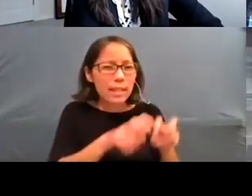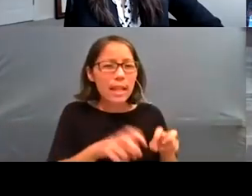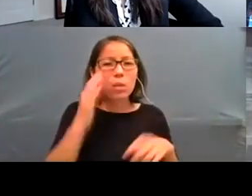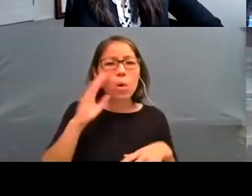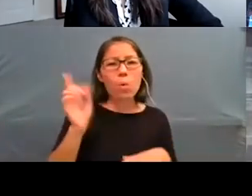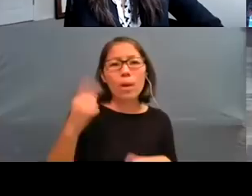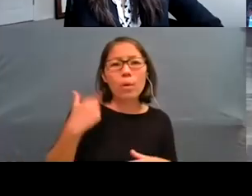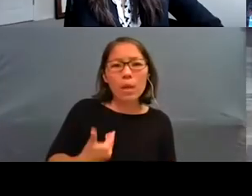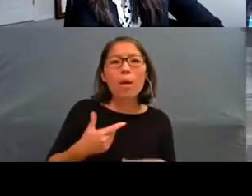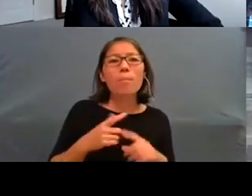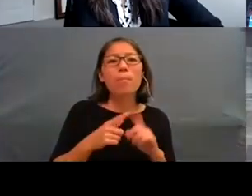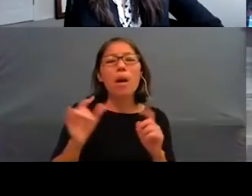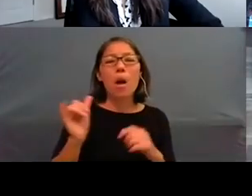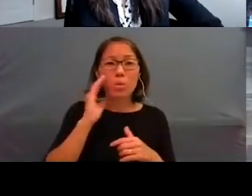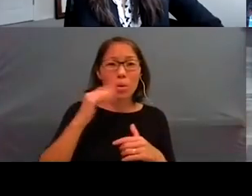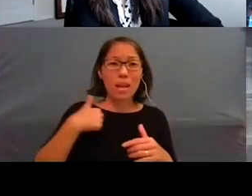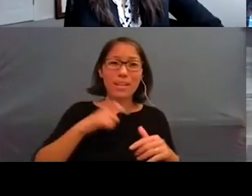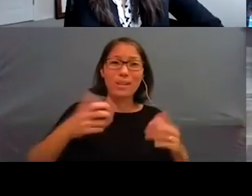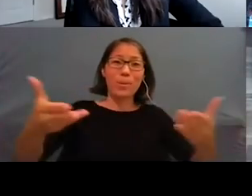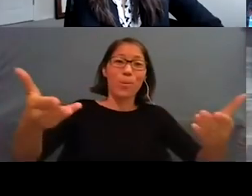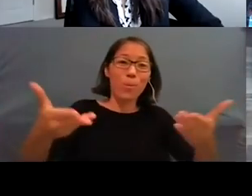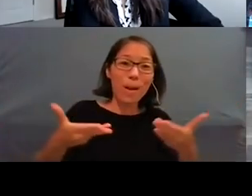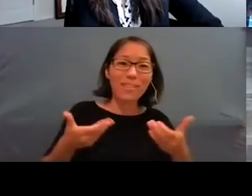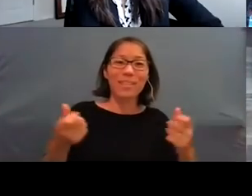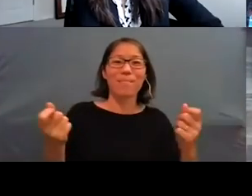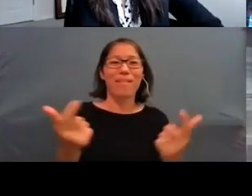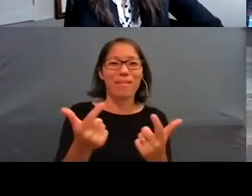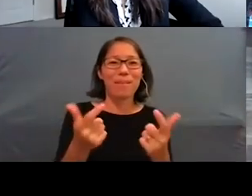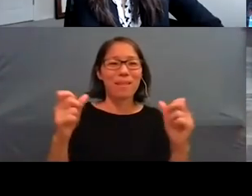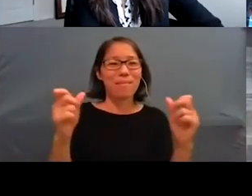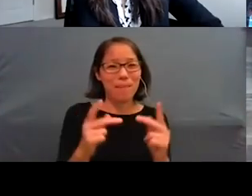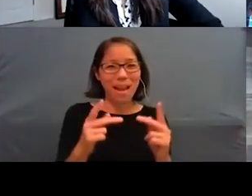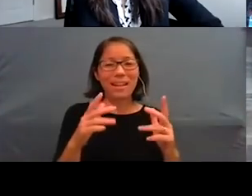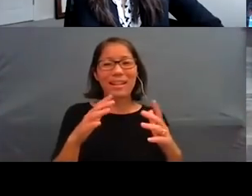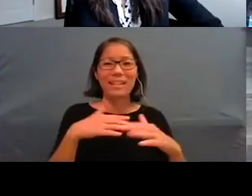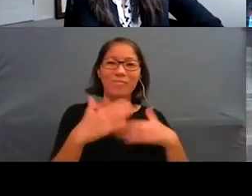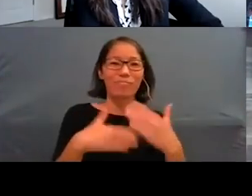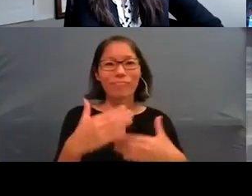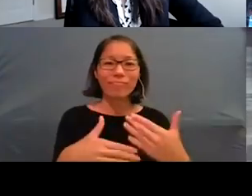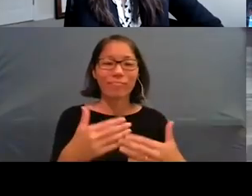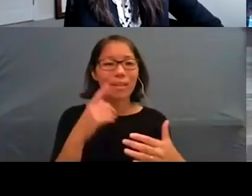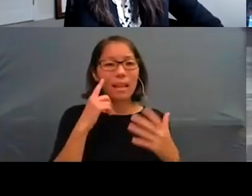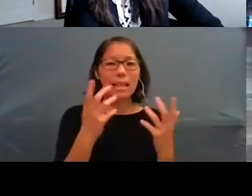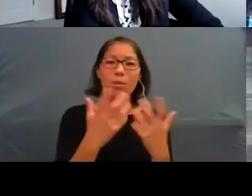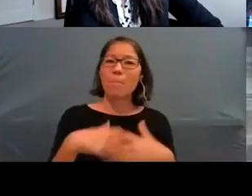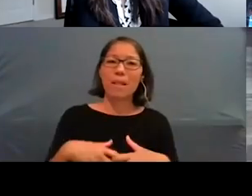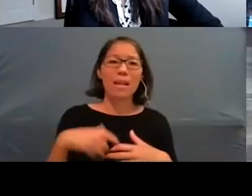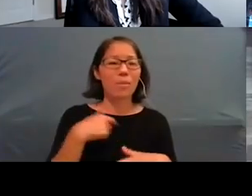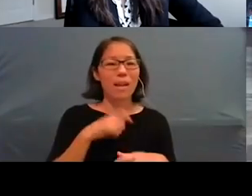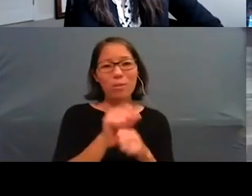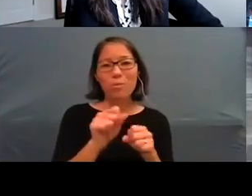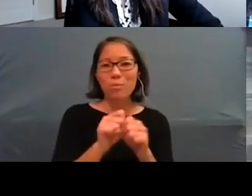that we need to welcome everybody back and get everybody back in the swing of things. So I think it's a blend that we're gonna work through.